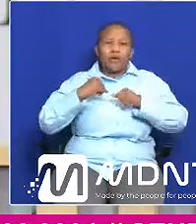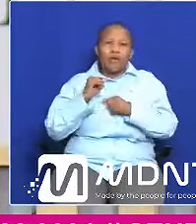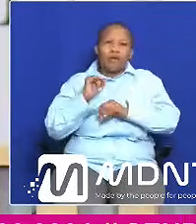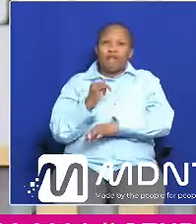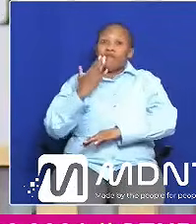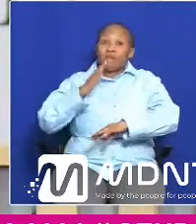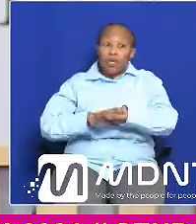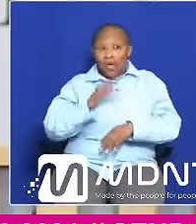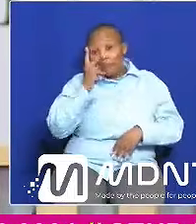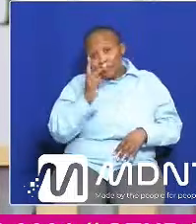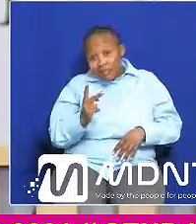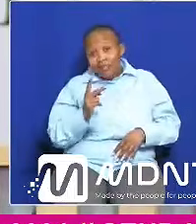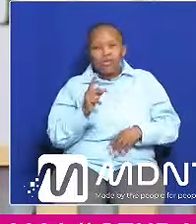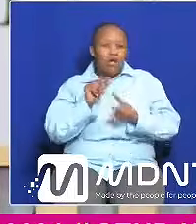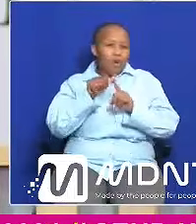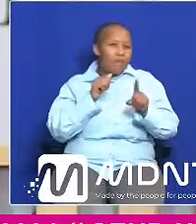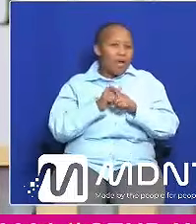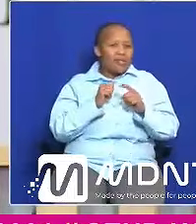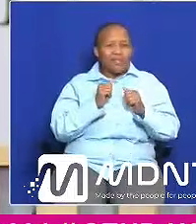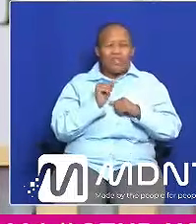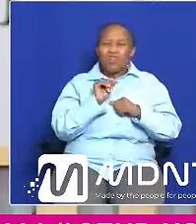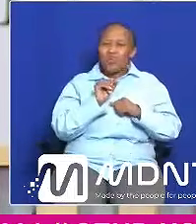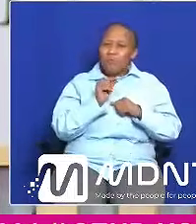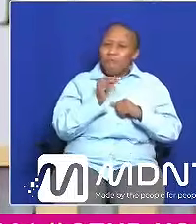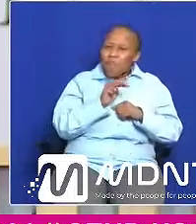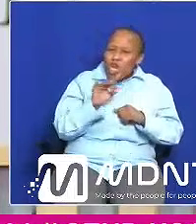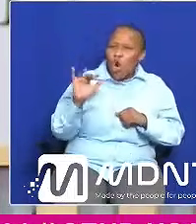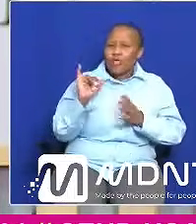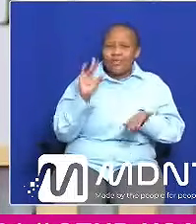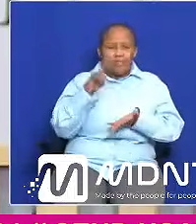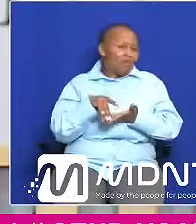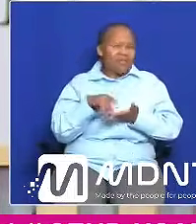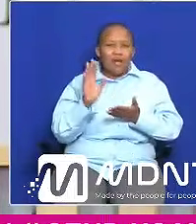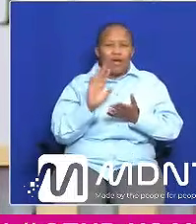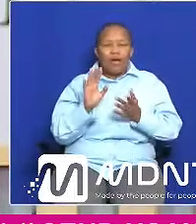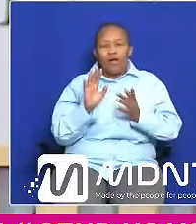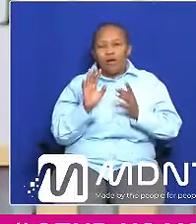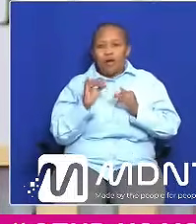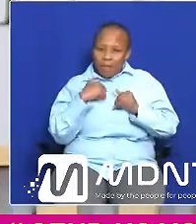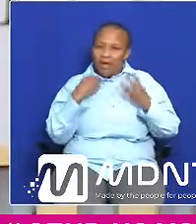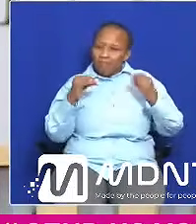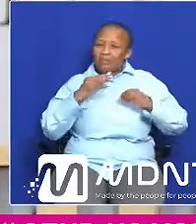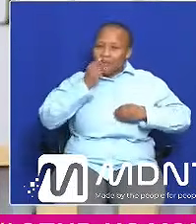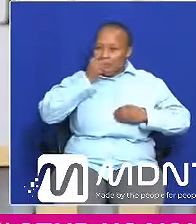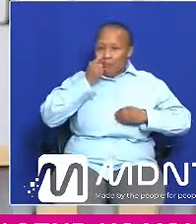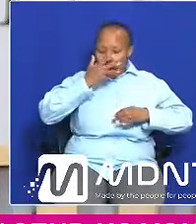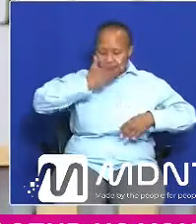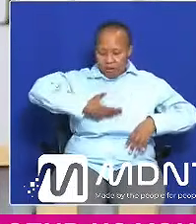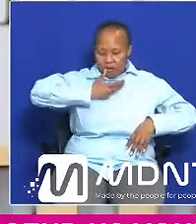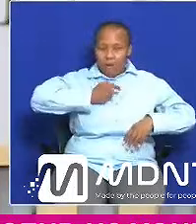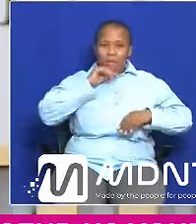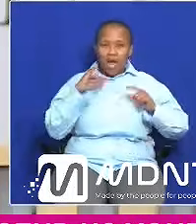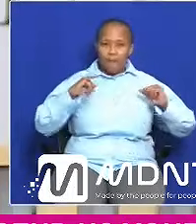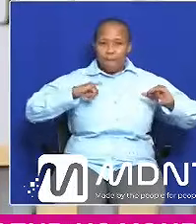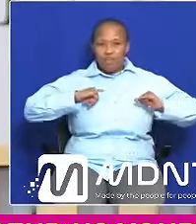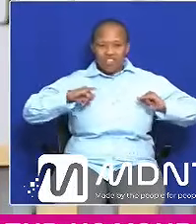world, not in a way that I'm boasting or something. I'm not putting it in that way. I'm saying, for me to remember, it must